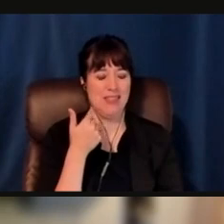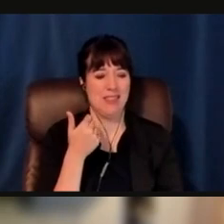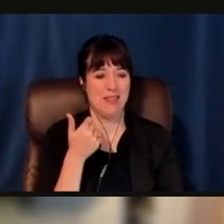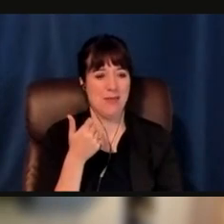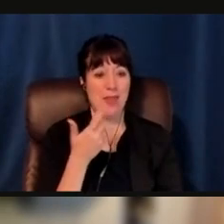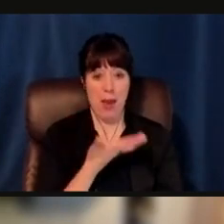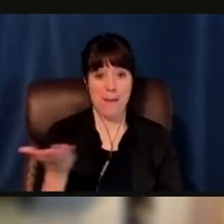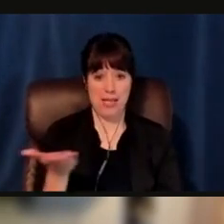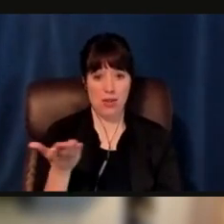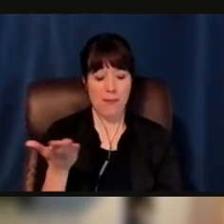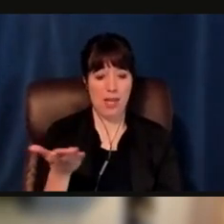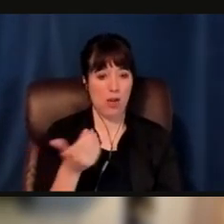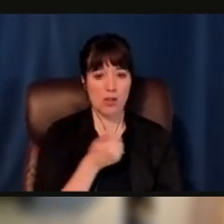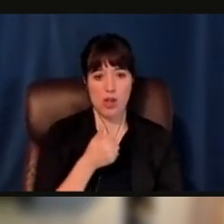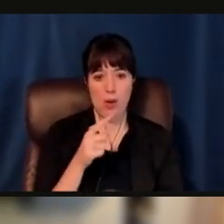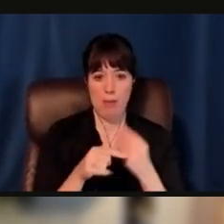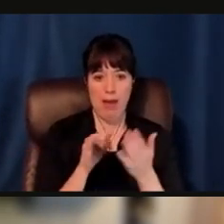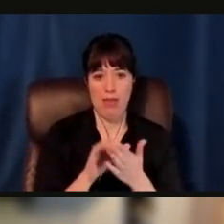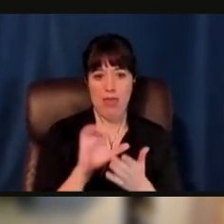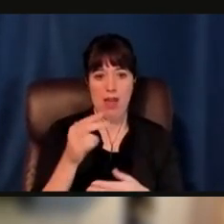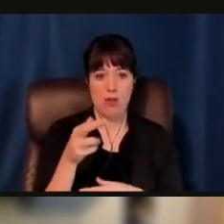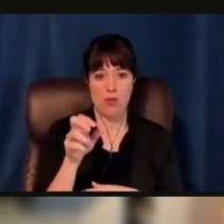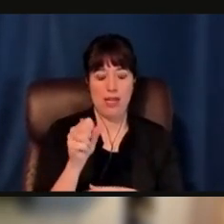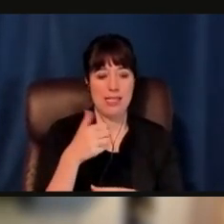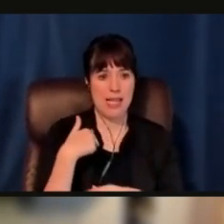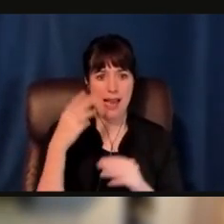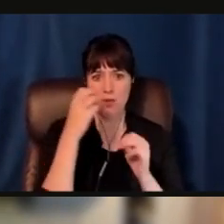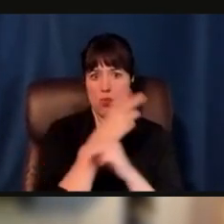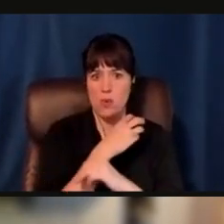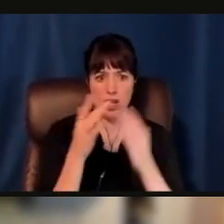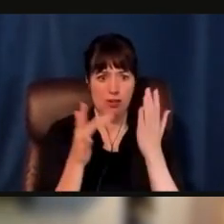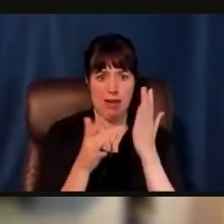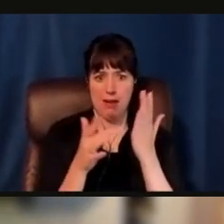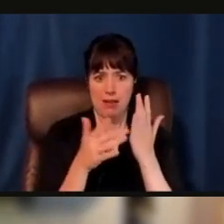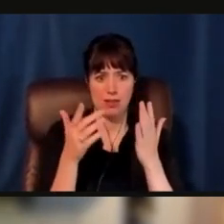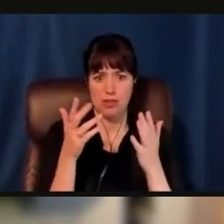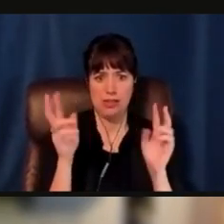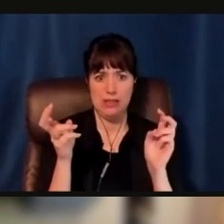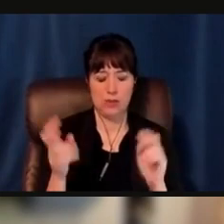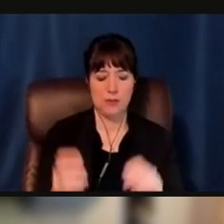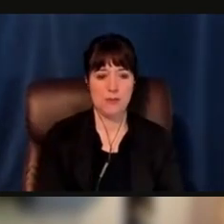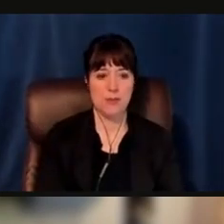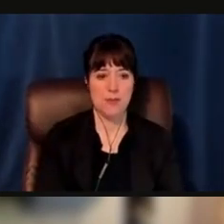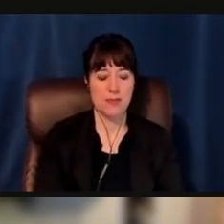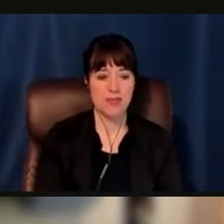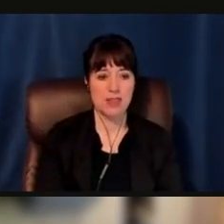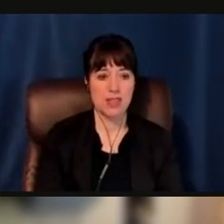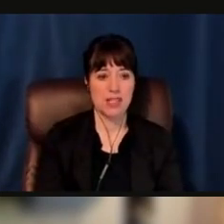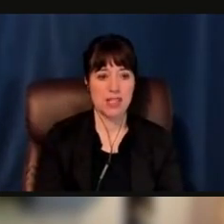I'm here. Okay. Sorry about that, Chris. I had a weird technical issue. Okay.